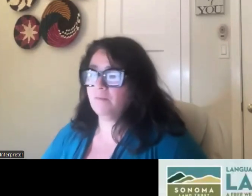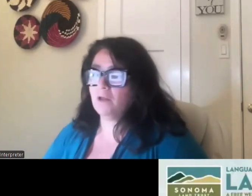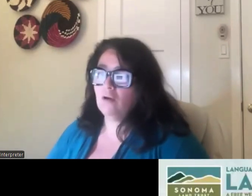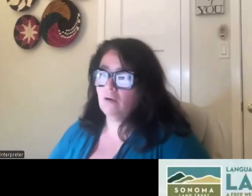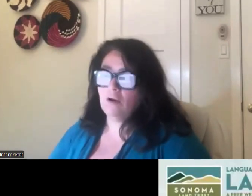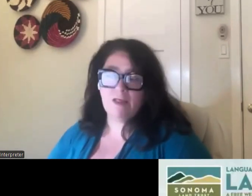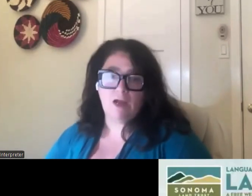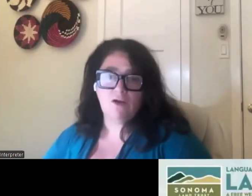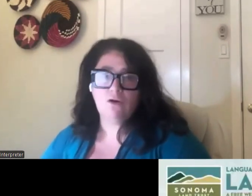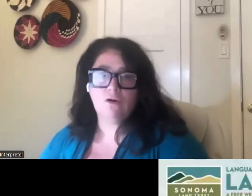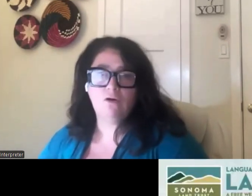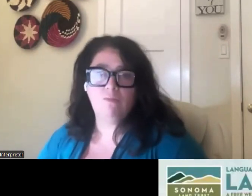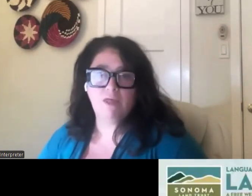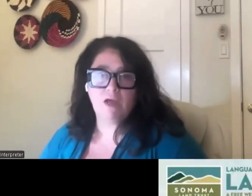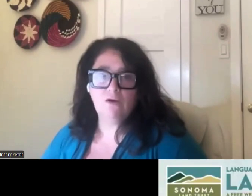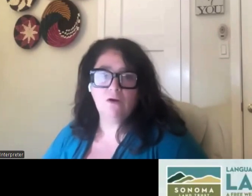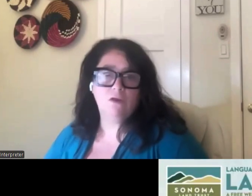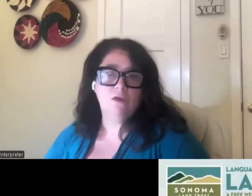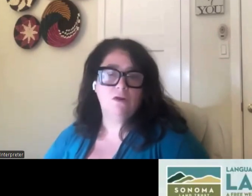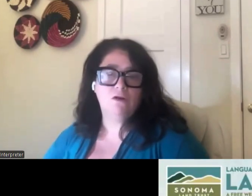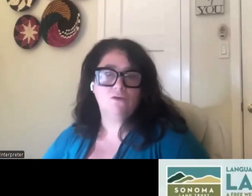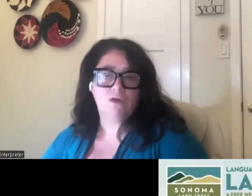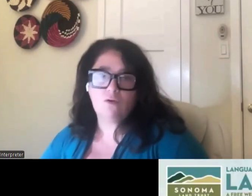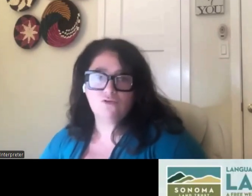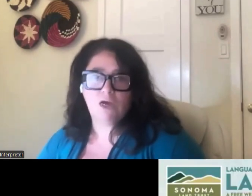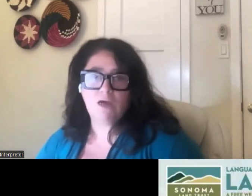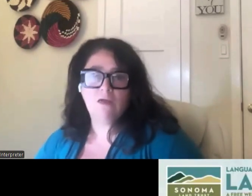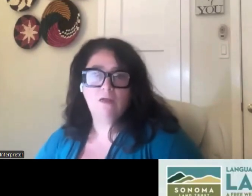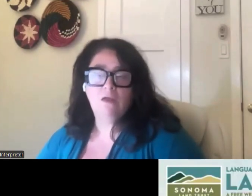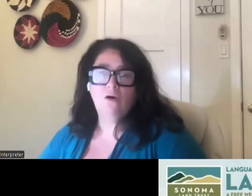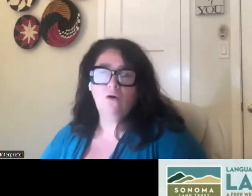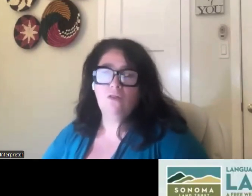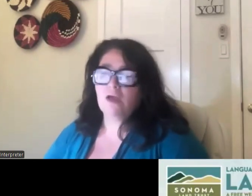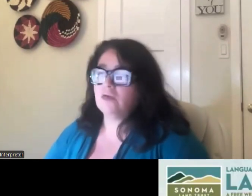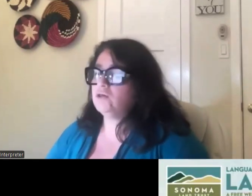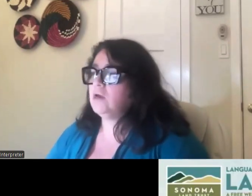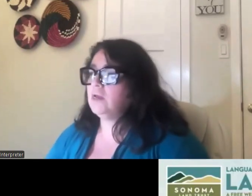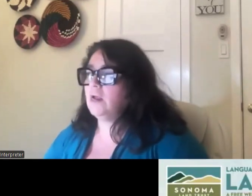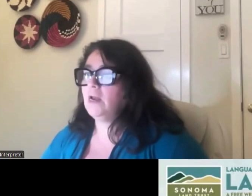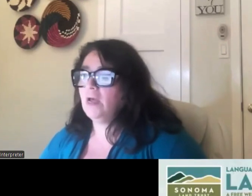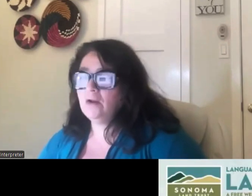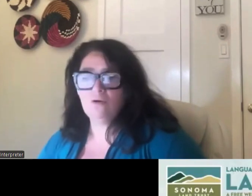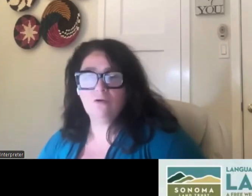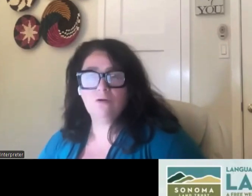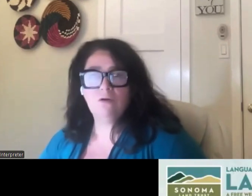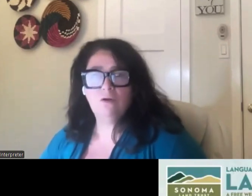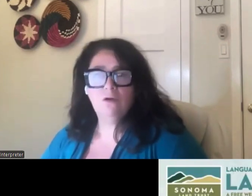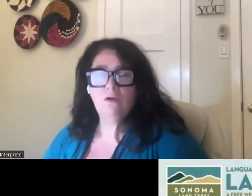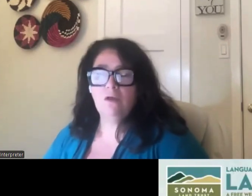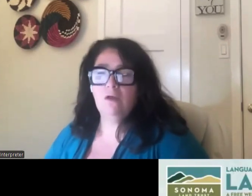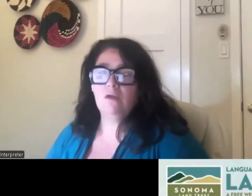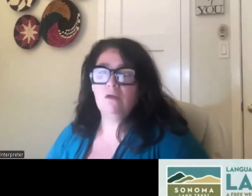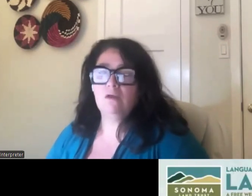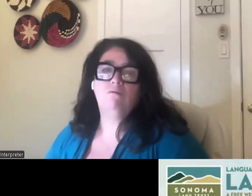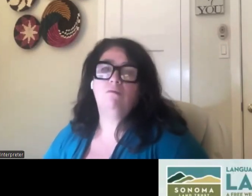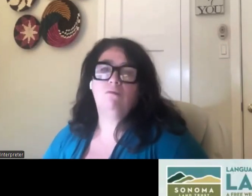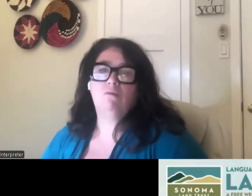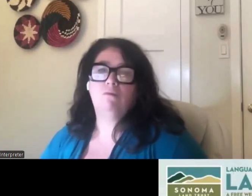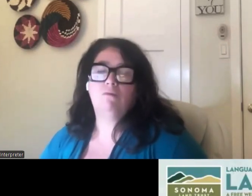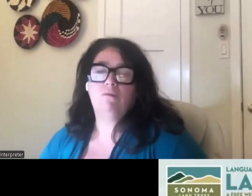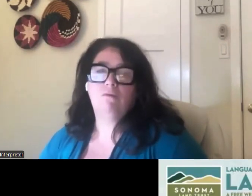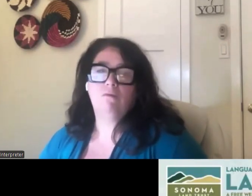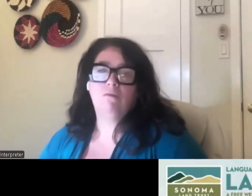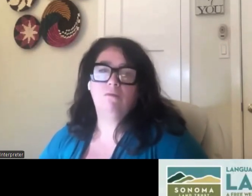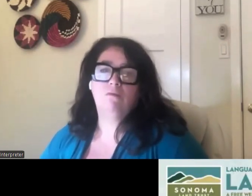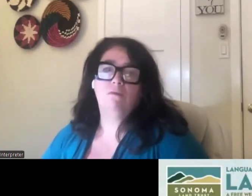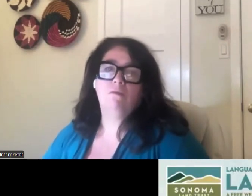who were killed by the flames or the smoke directly in a very acute sense. It's people whose uh, pre-existing